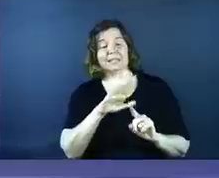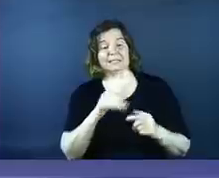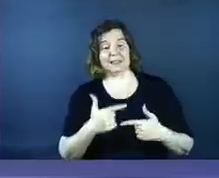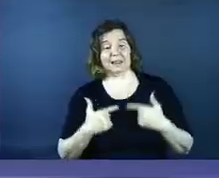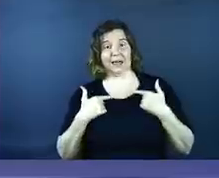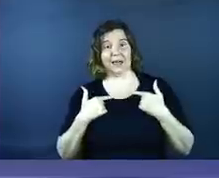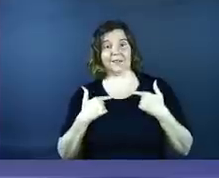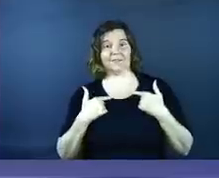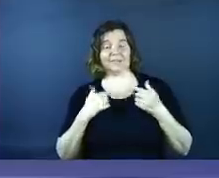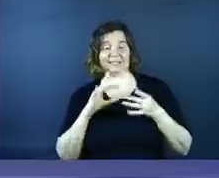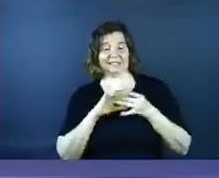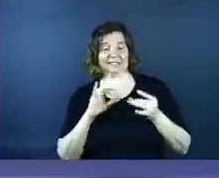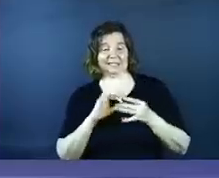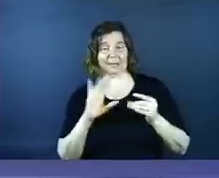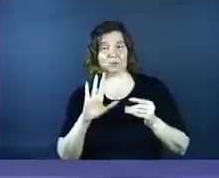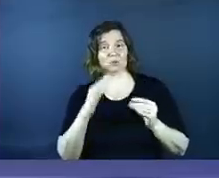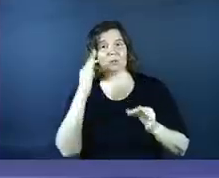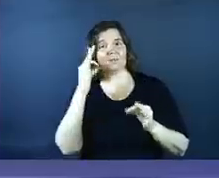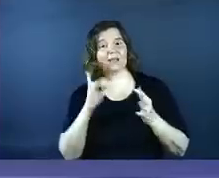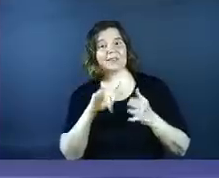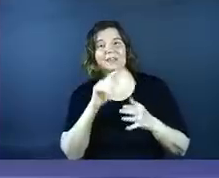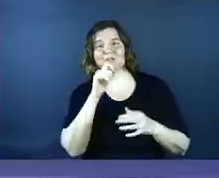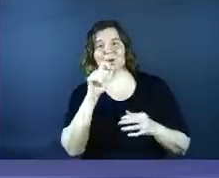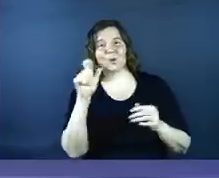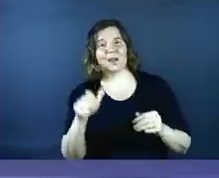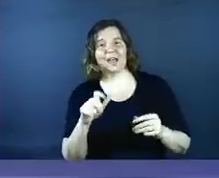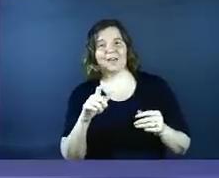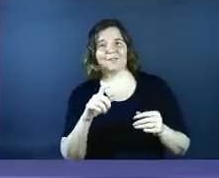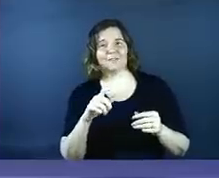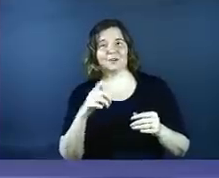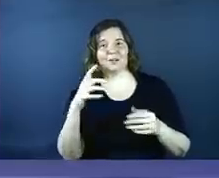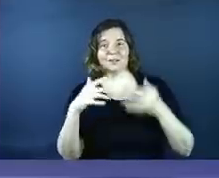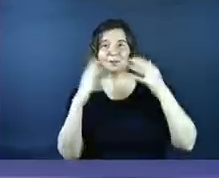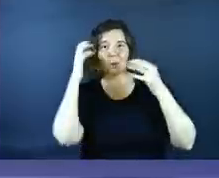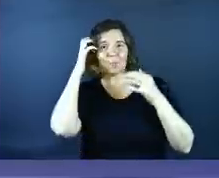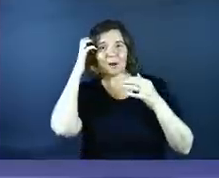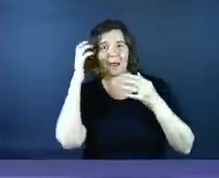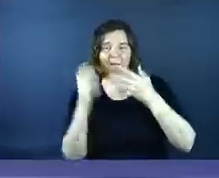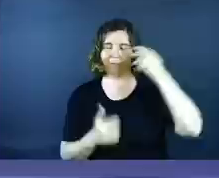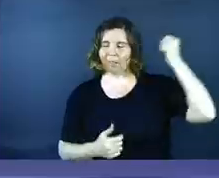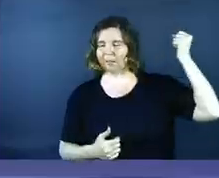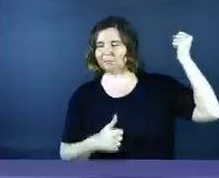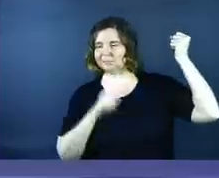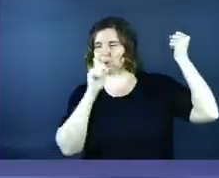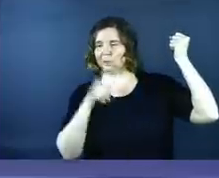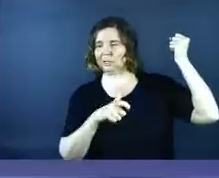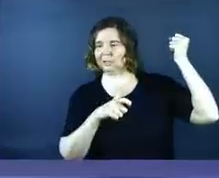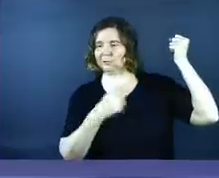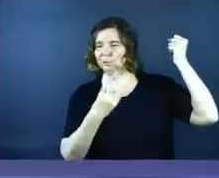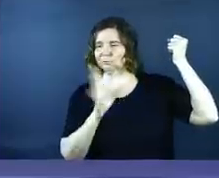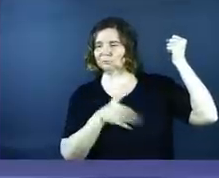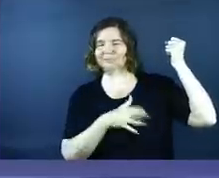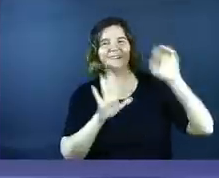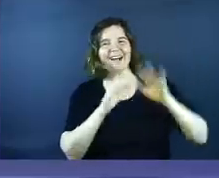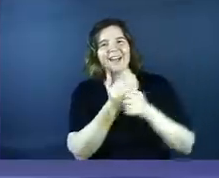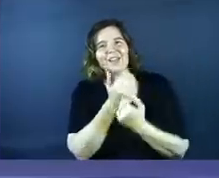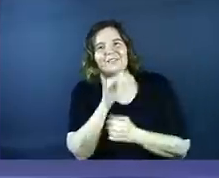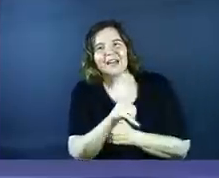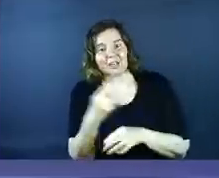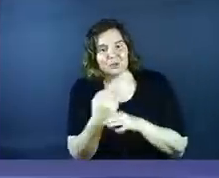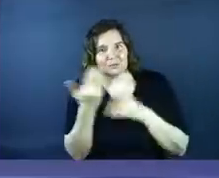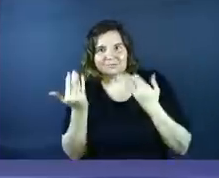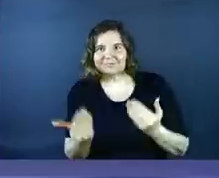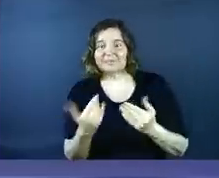life is a testimony to the fact that you don't have to check your brain at the door as a Christian. And I love that. I love